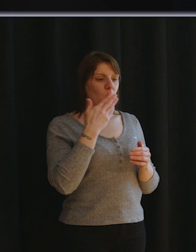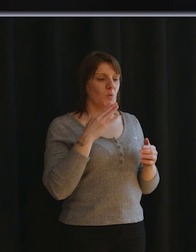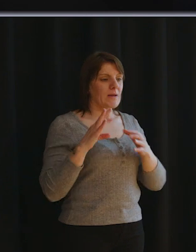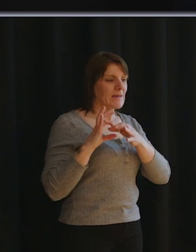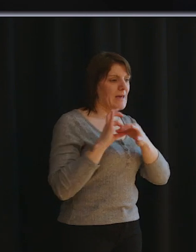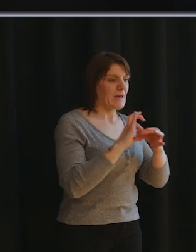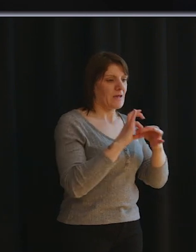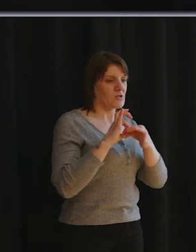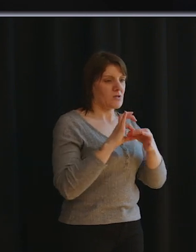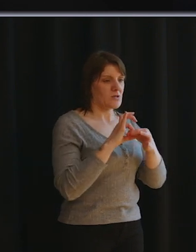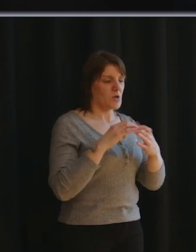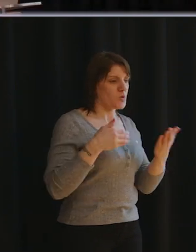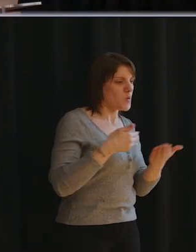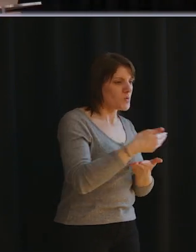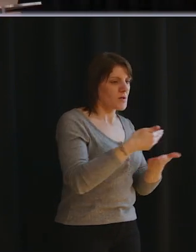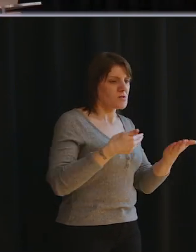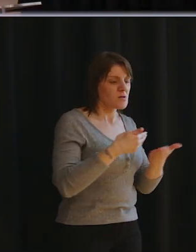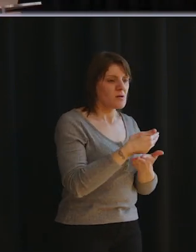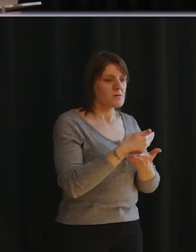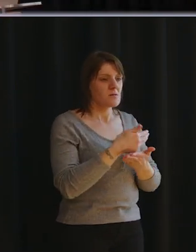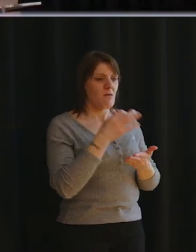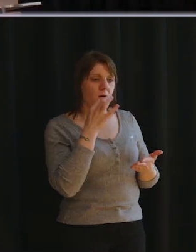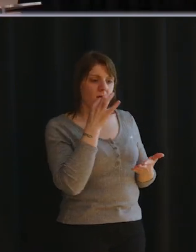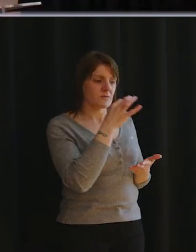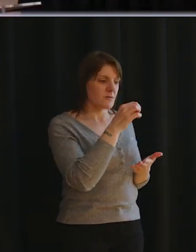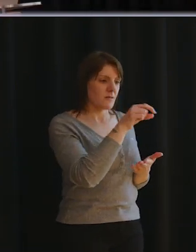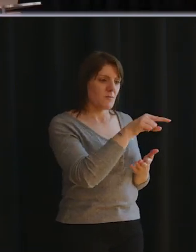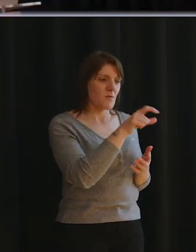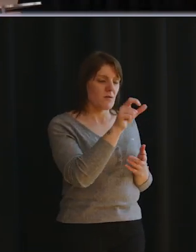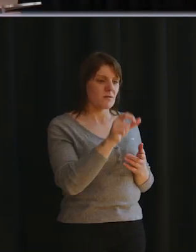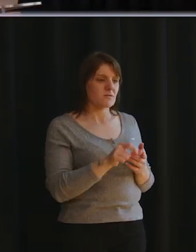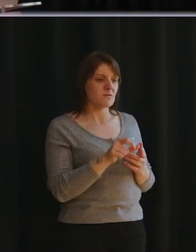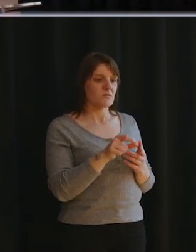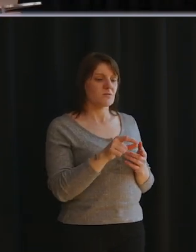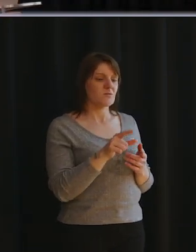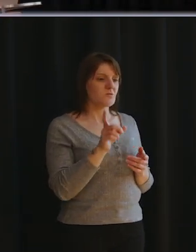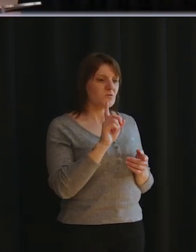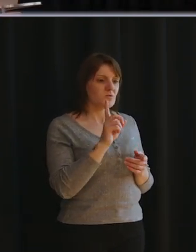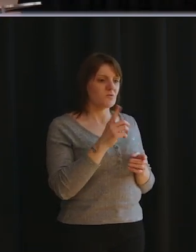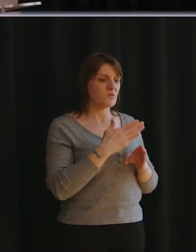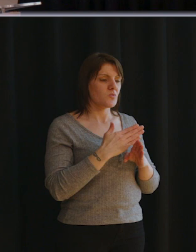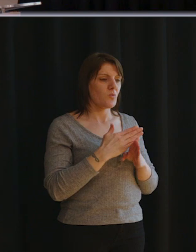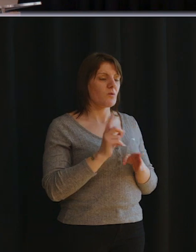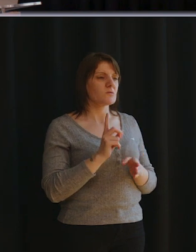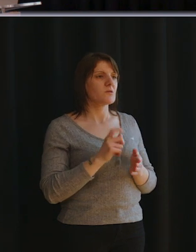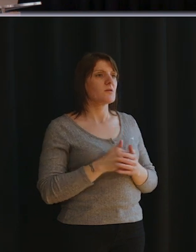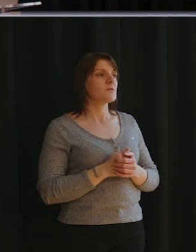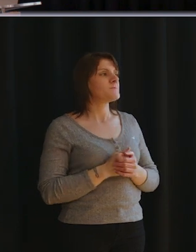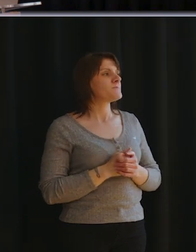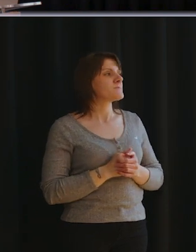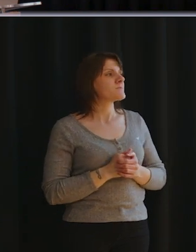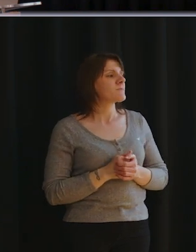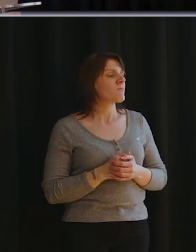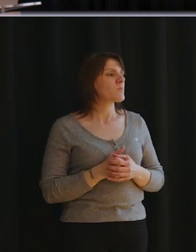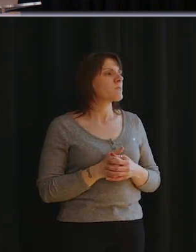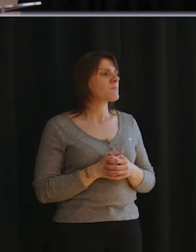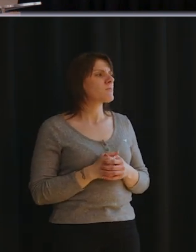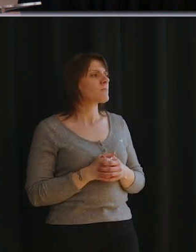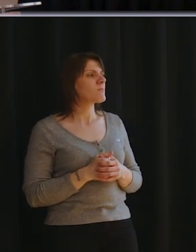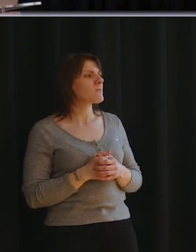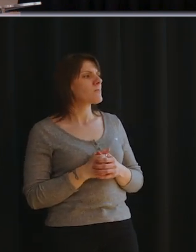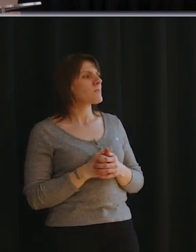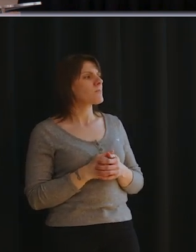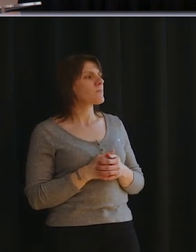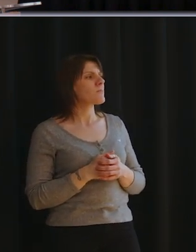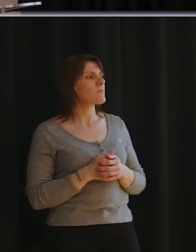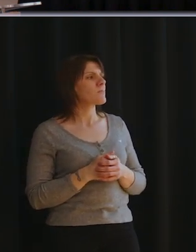you actually want them to learn when they come in that day. And it took us a while, because it was only COVID, actually, when she was isolated in a room with her. So saw a